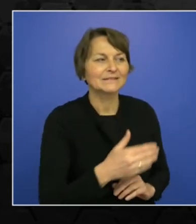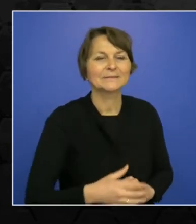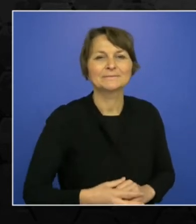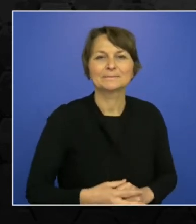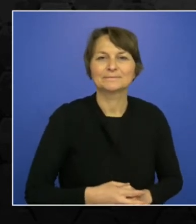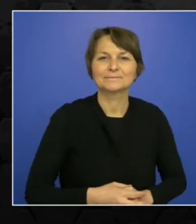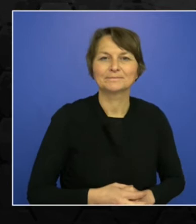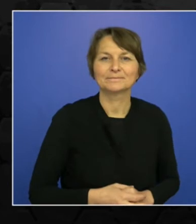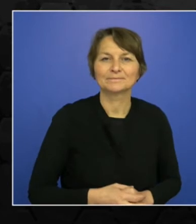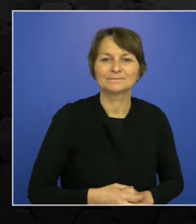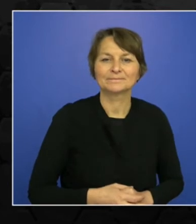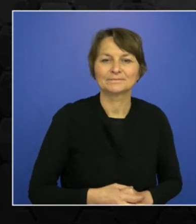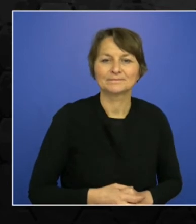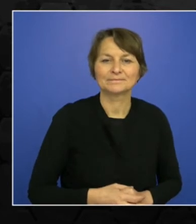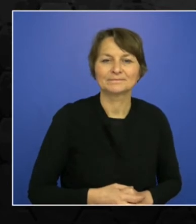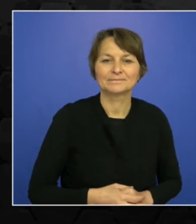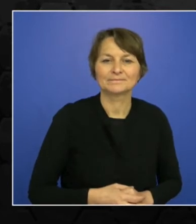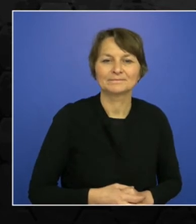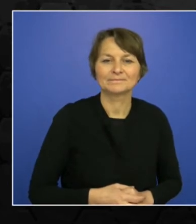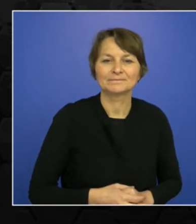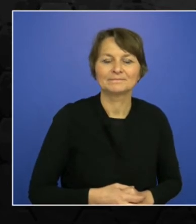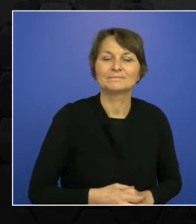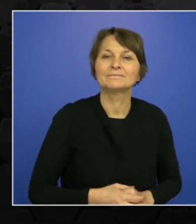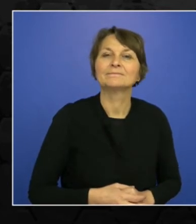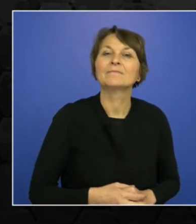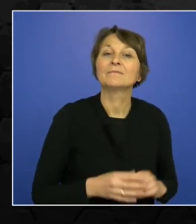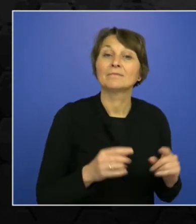I will return